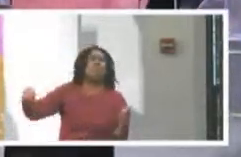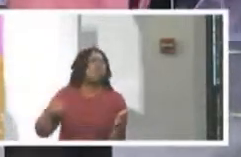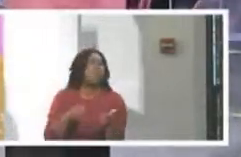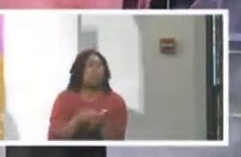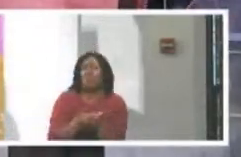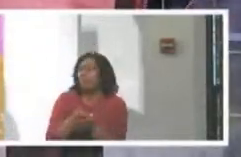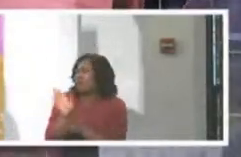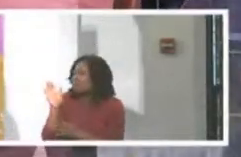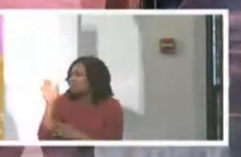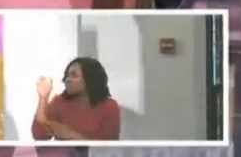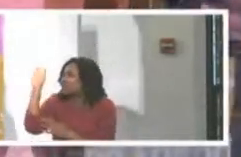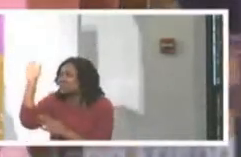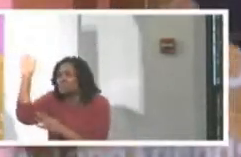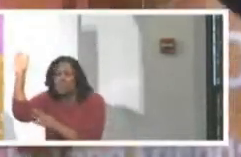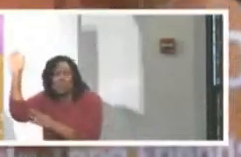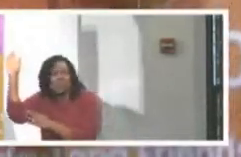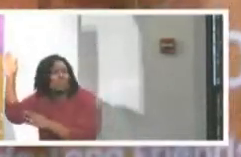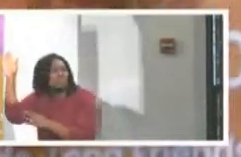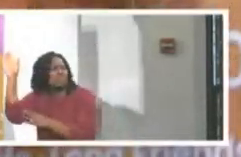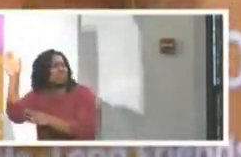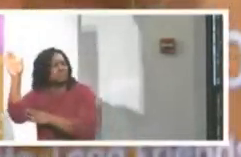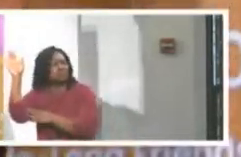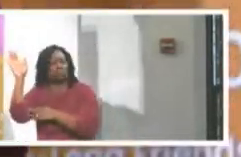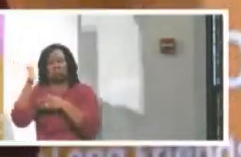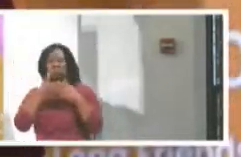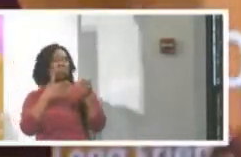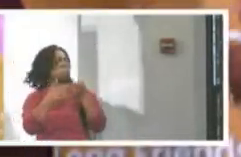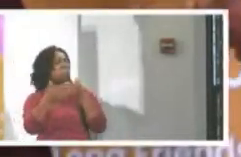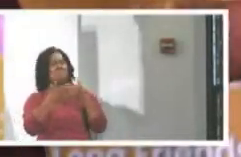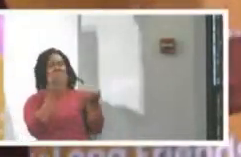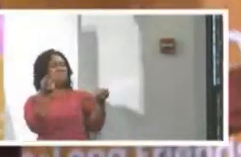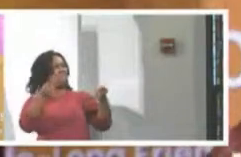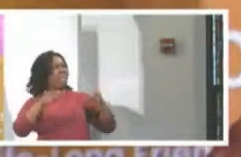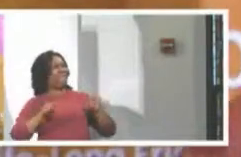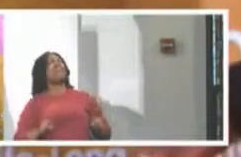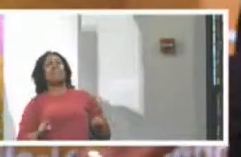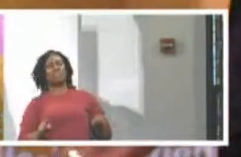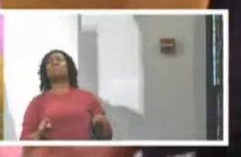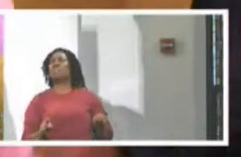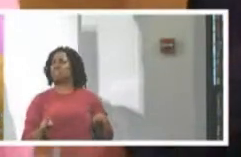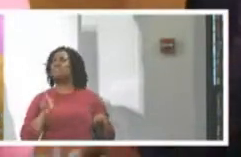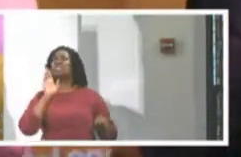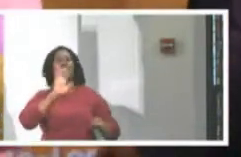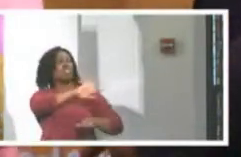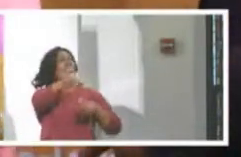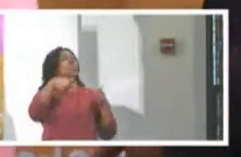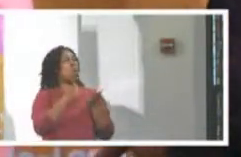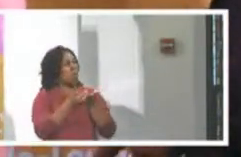You deserve it.